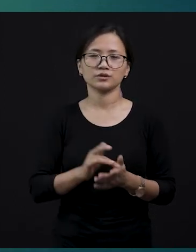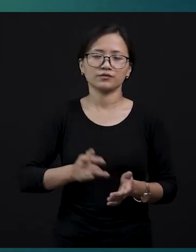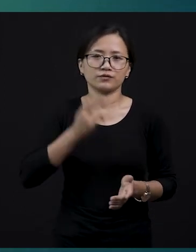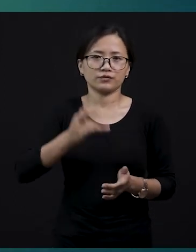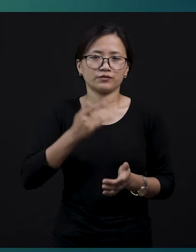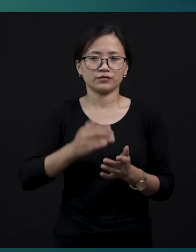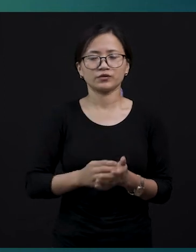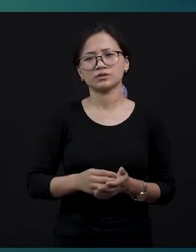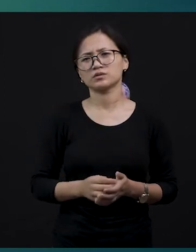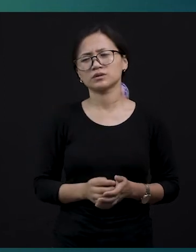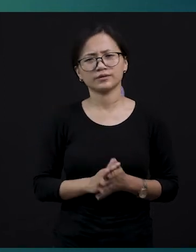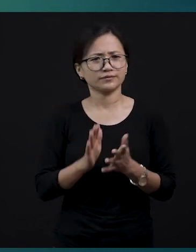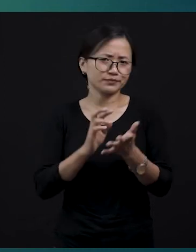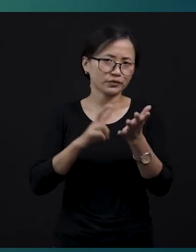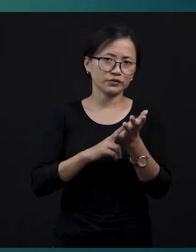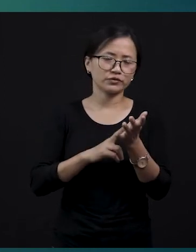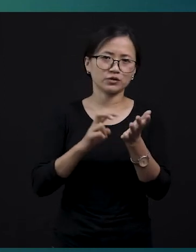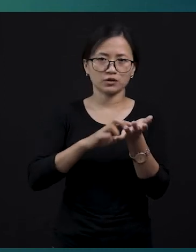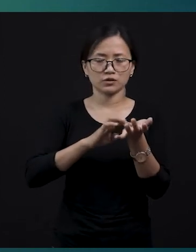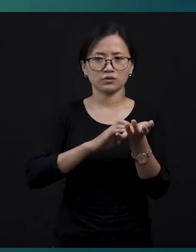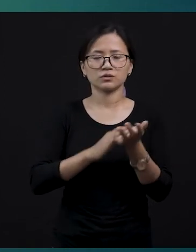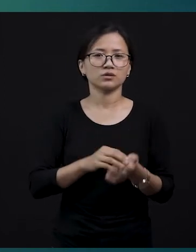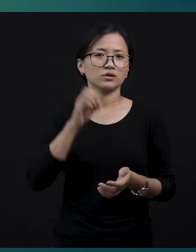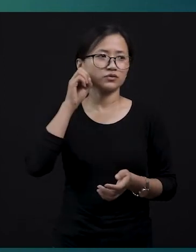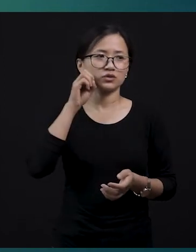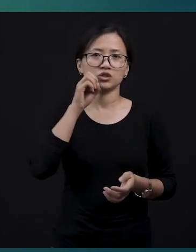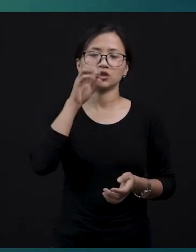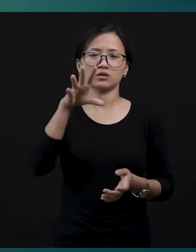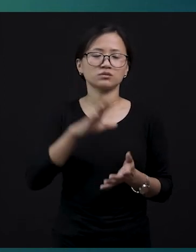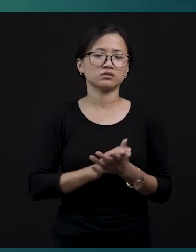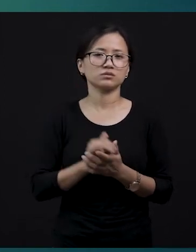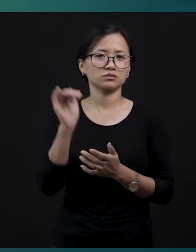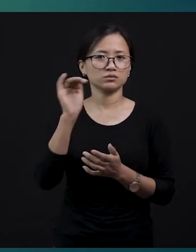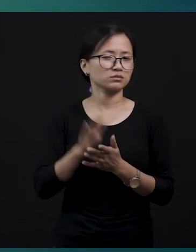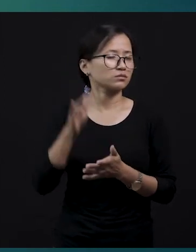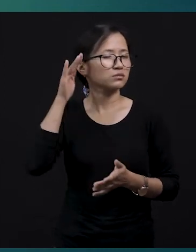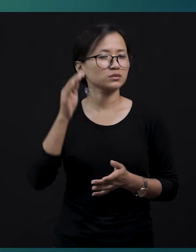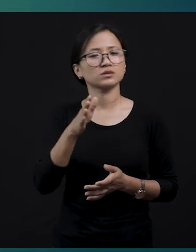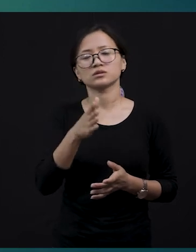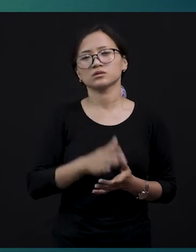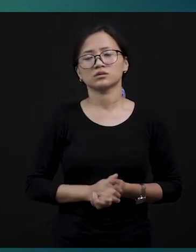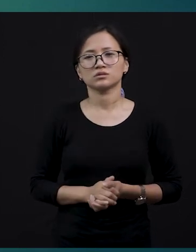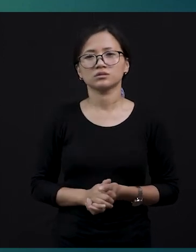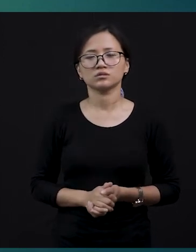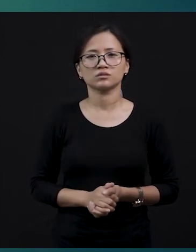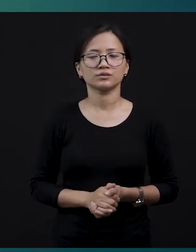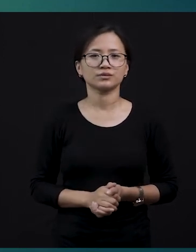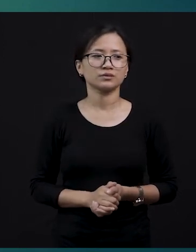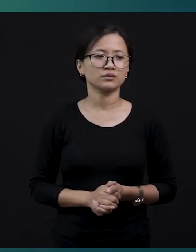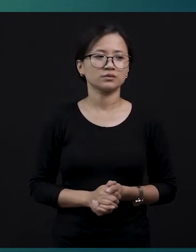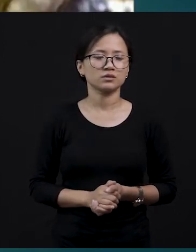vibration. But if you shout, the snake will not hear you again. So that is one thing about